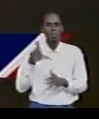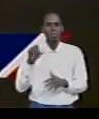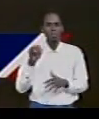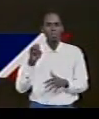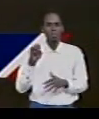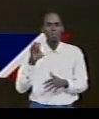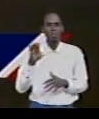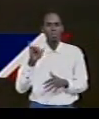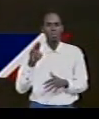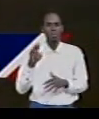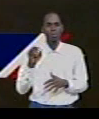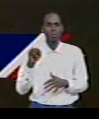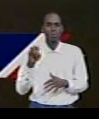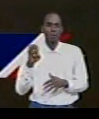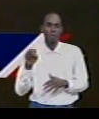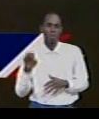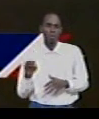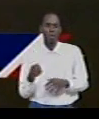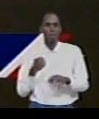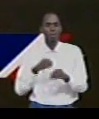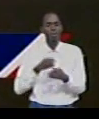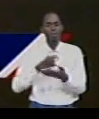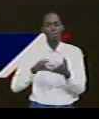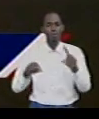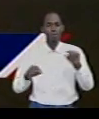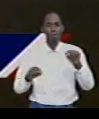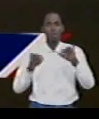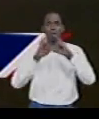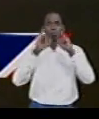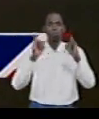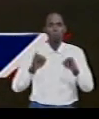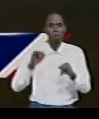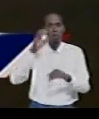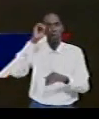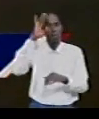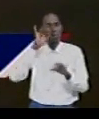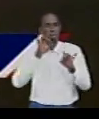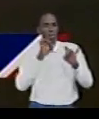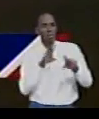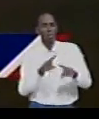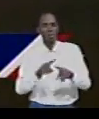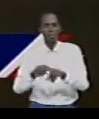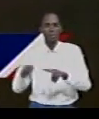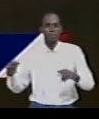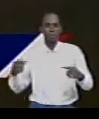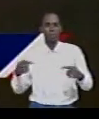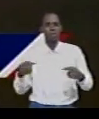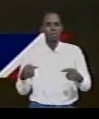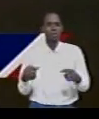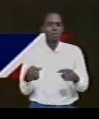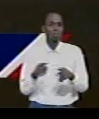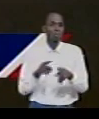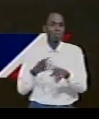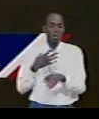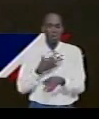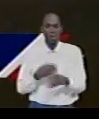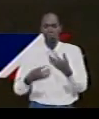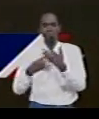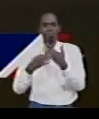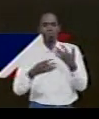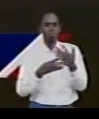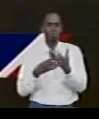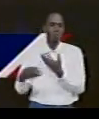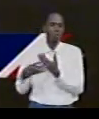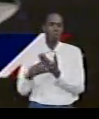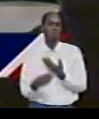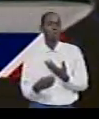verse 20, it tells us idolatry, witchcraft, hatred, variance, emulations. Emulations.